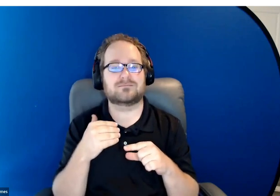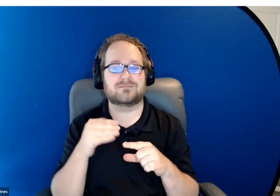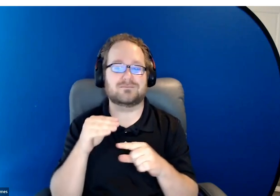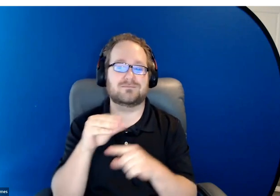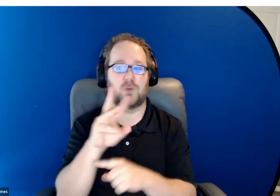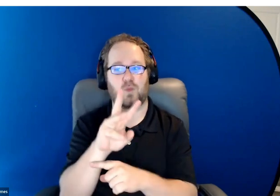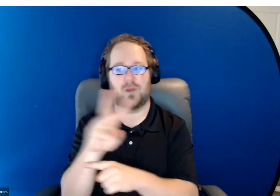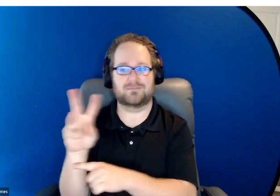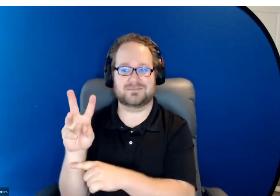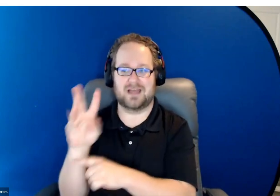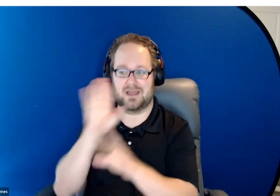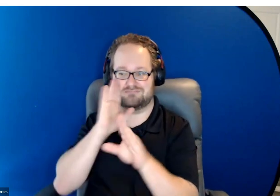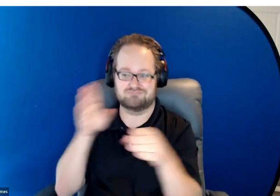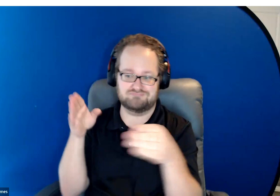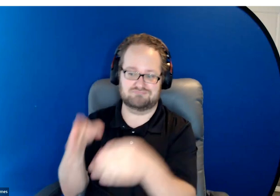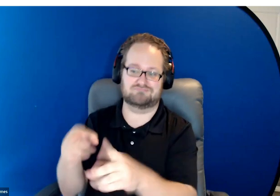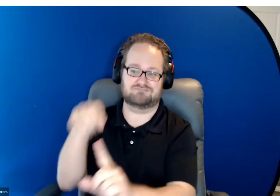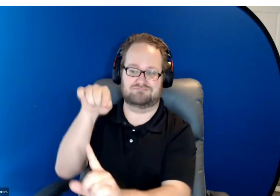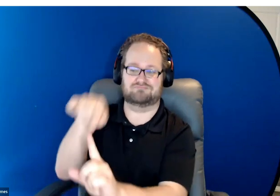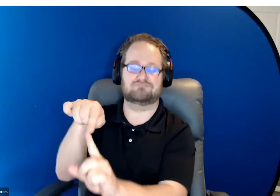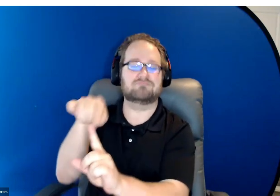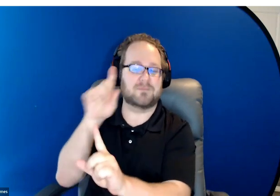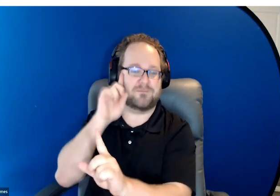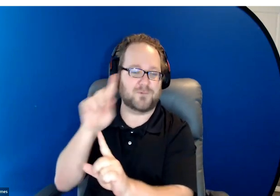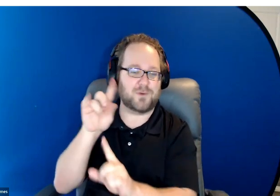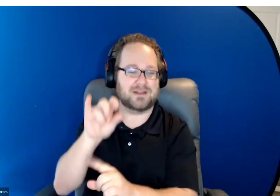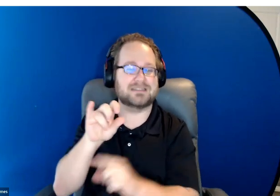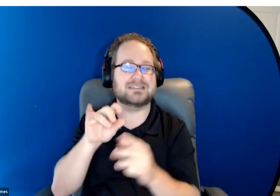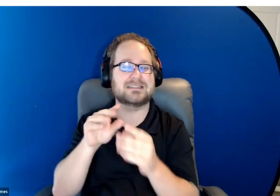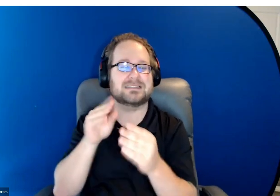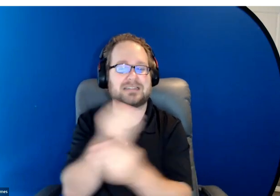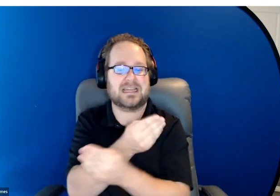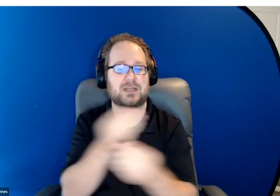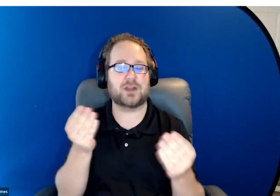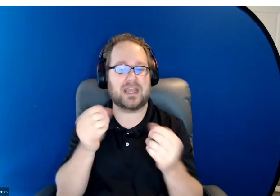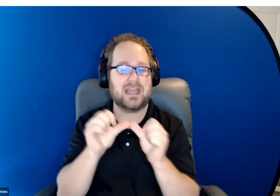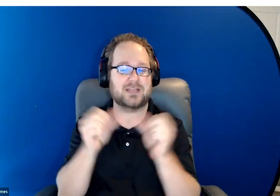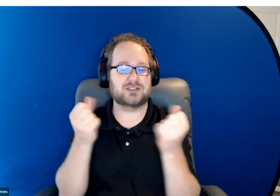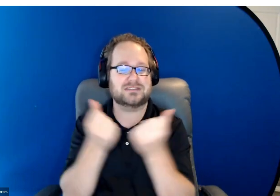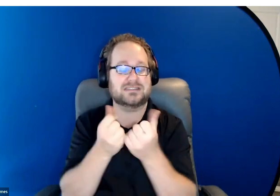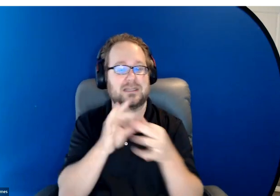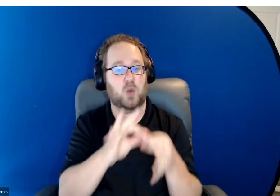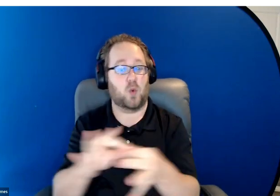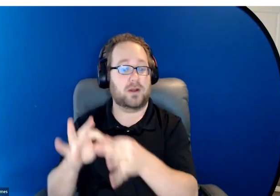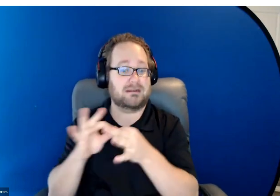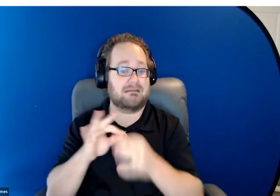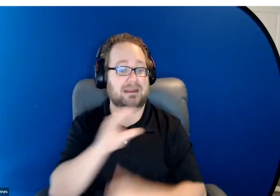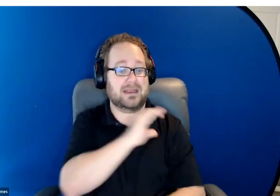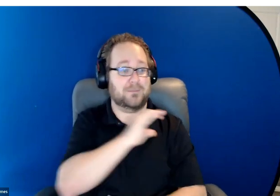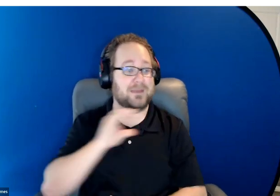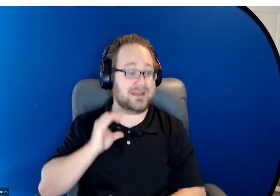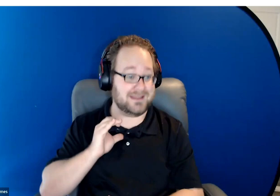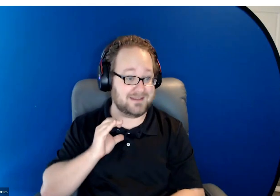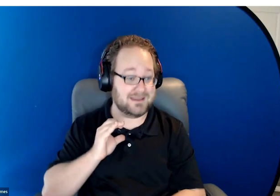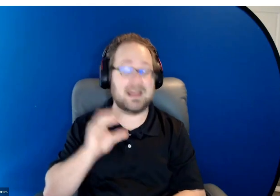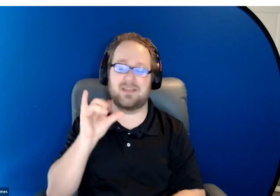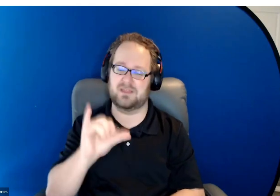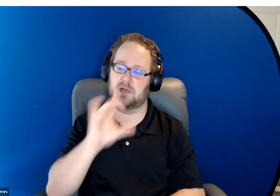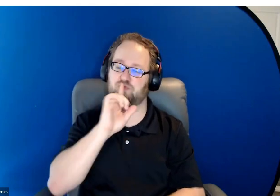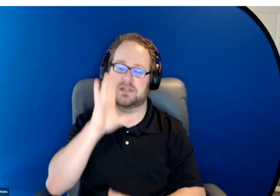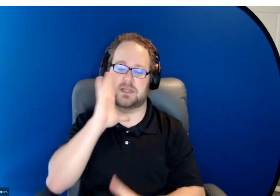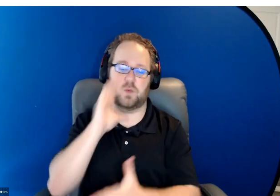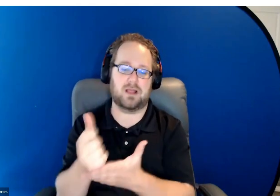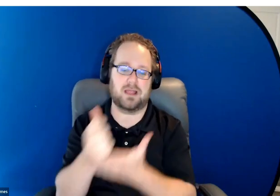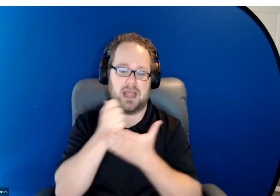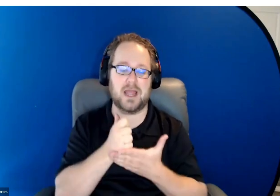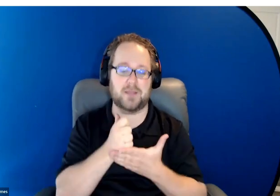dedicated to the Interagency Coordinating Committee, and this will really help